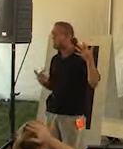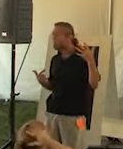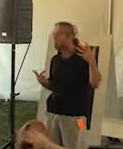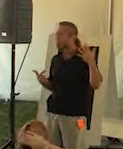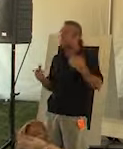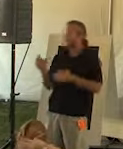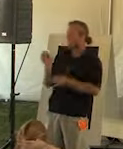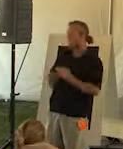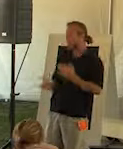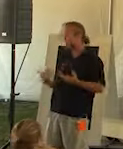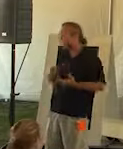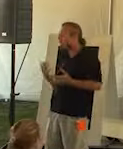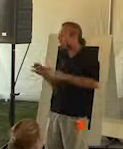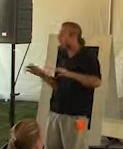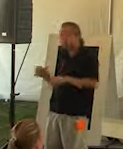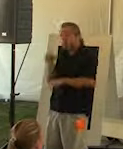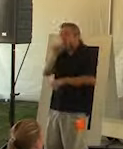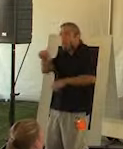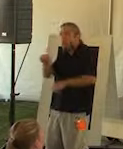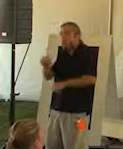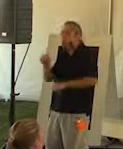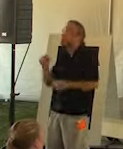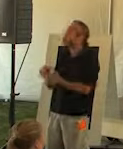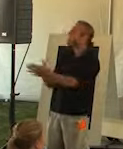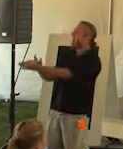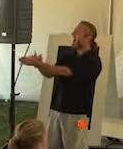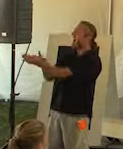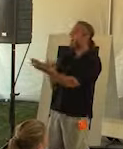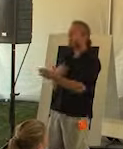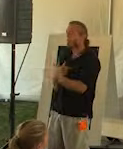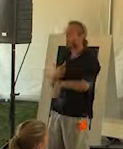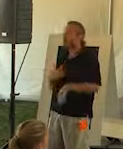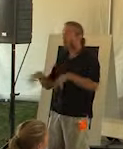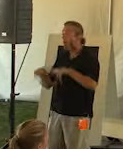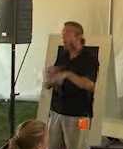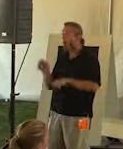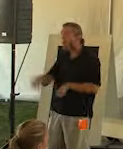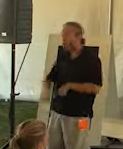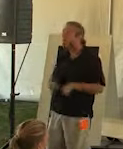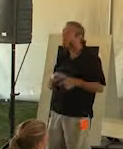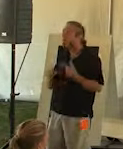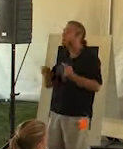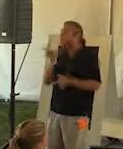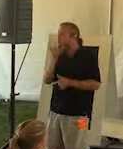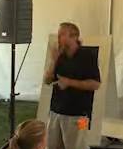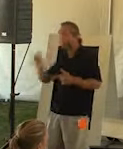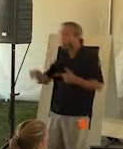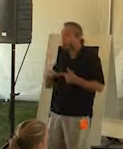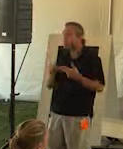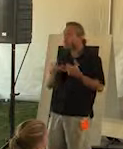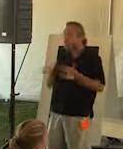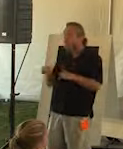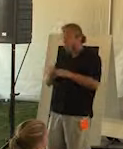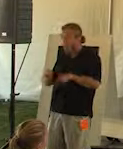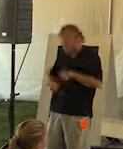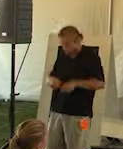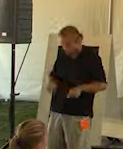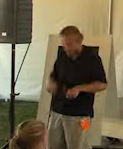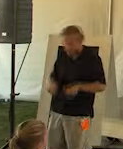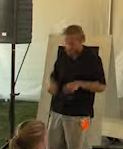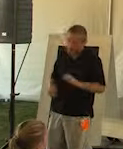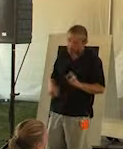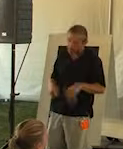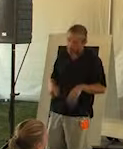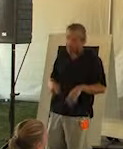things I love with all my heart. I walk, I talk, I tie my own shoes, or at least I